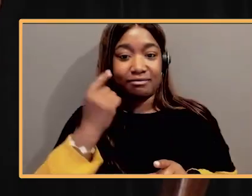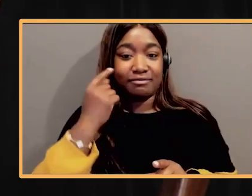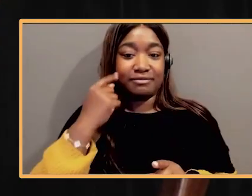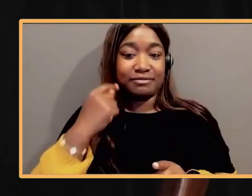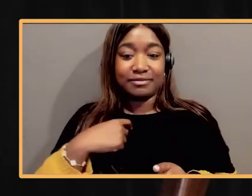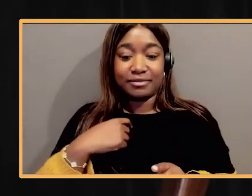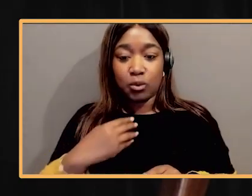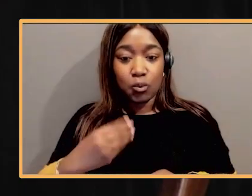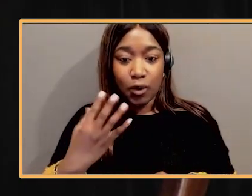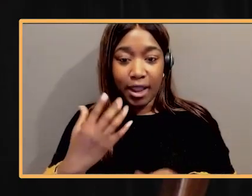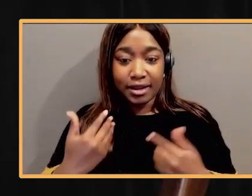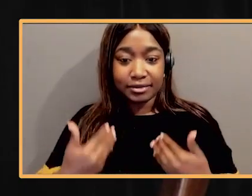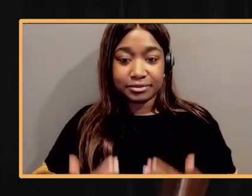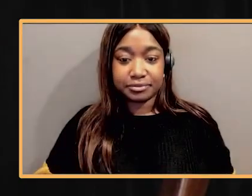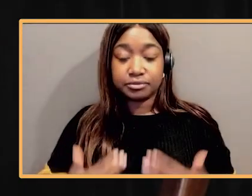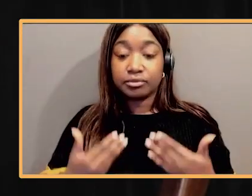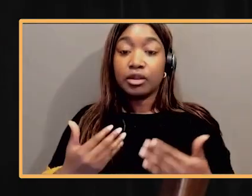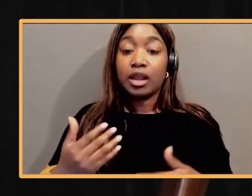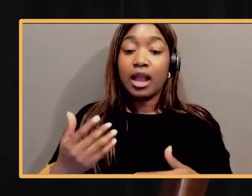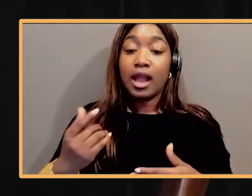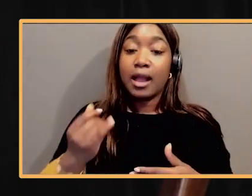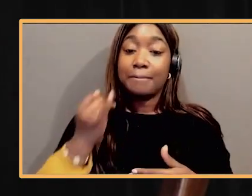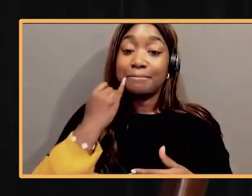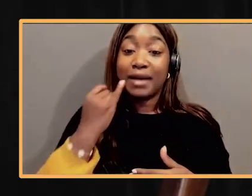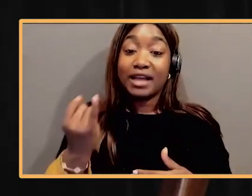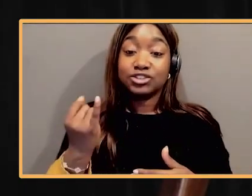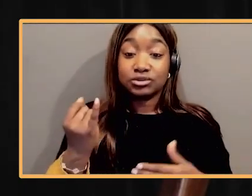I would imagine there's a little bit of